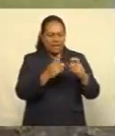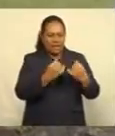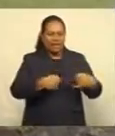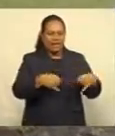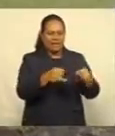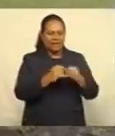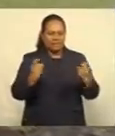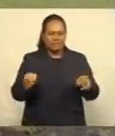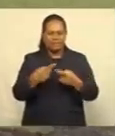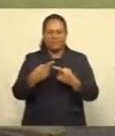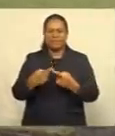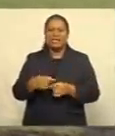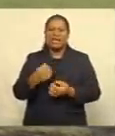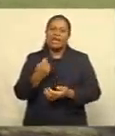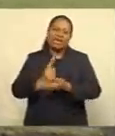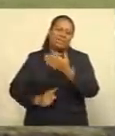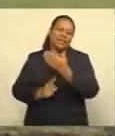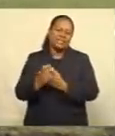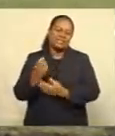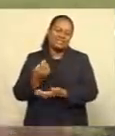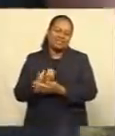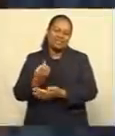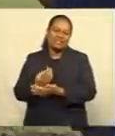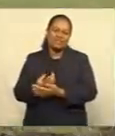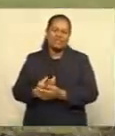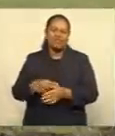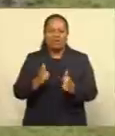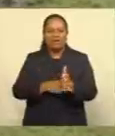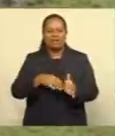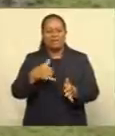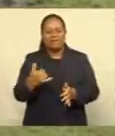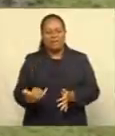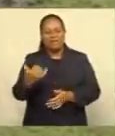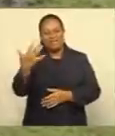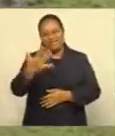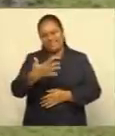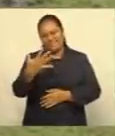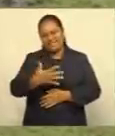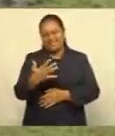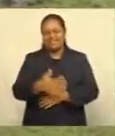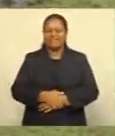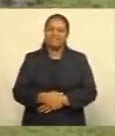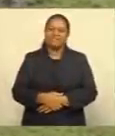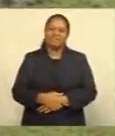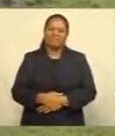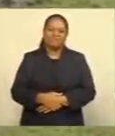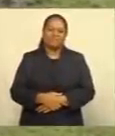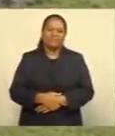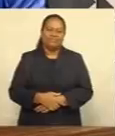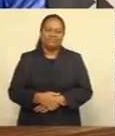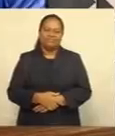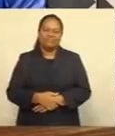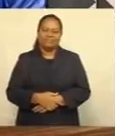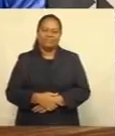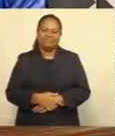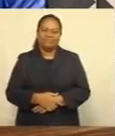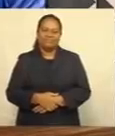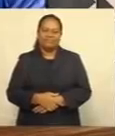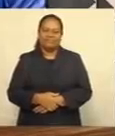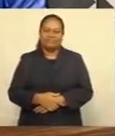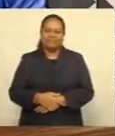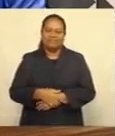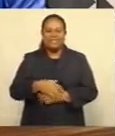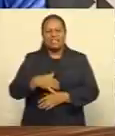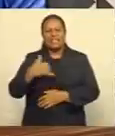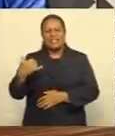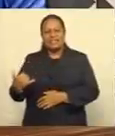at Ratunganilau Park in Savusavu on May 15. Eleanor Turangeviu, FBC Sports. The departure of